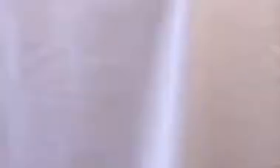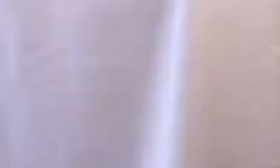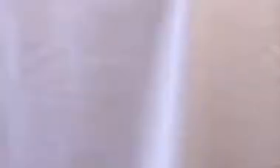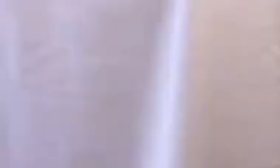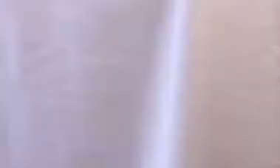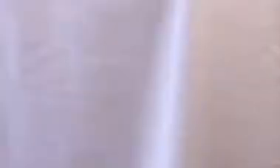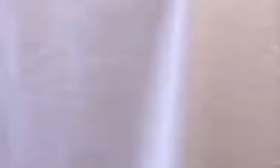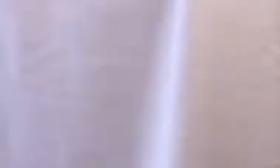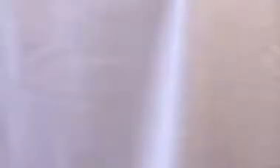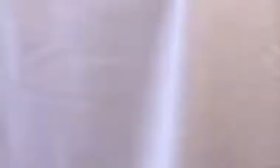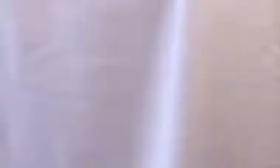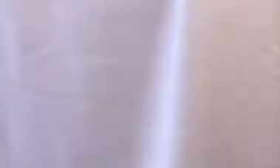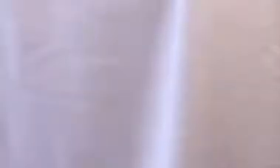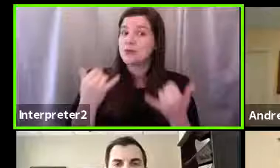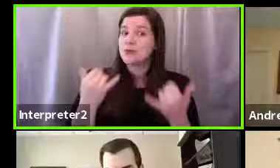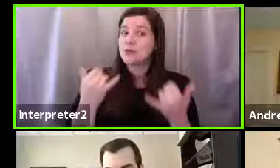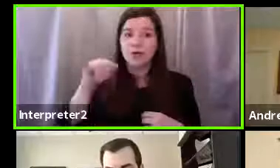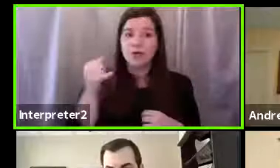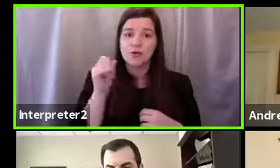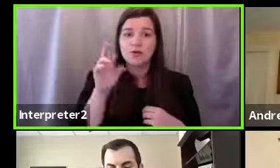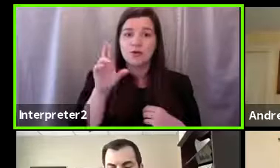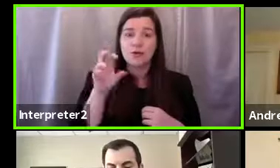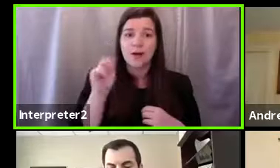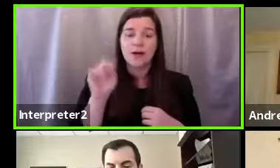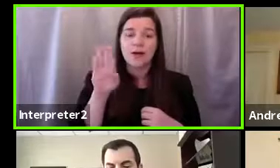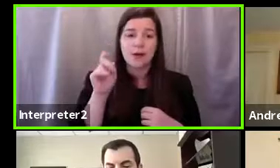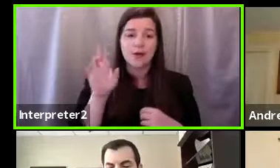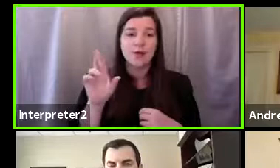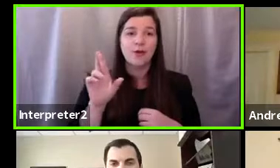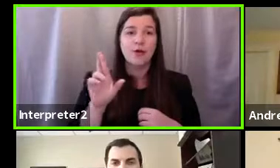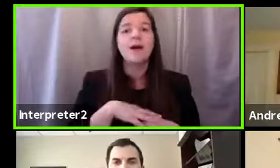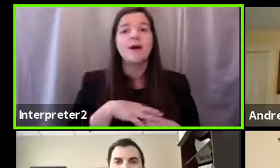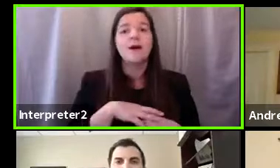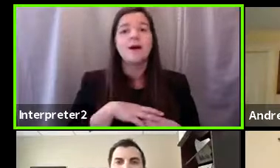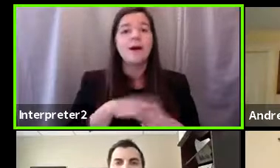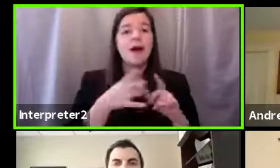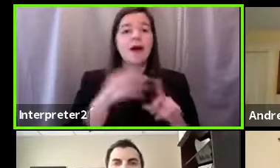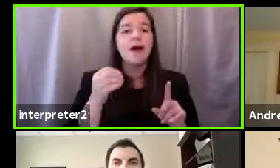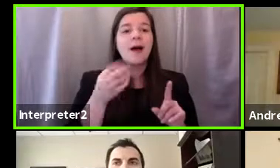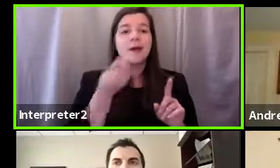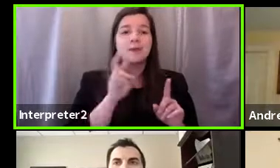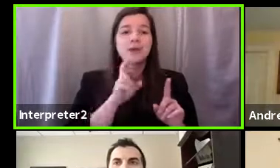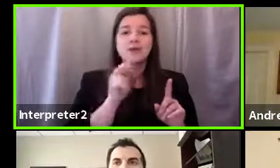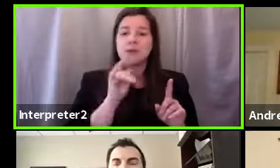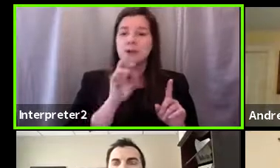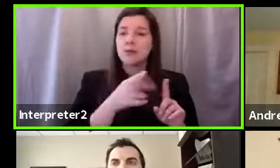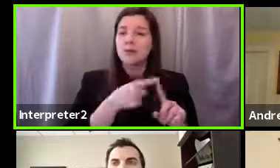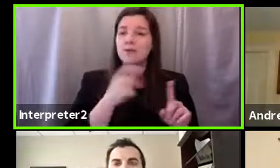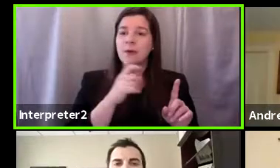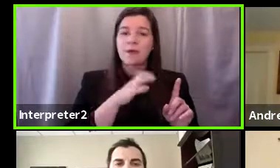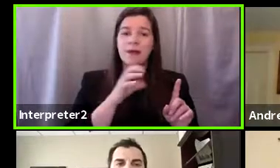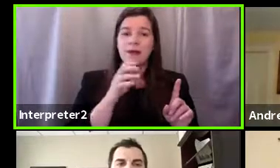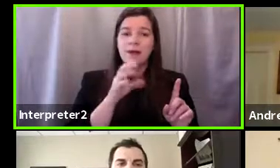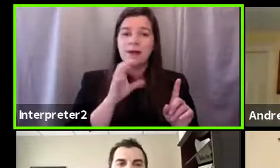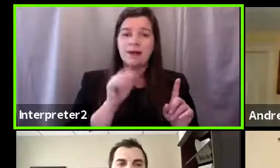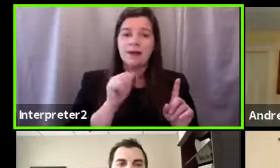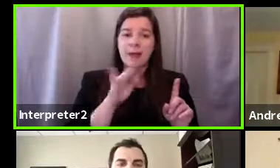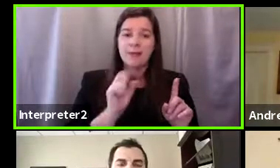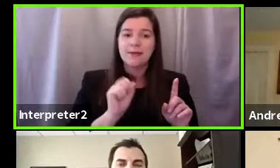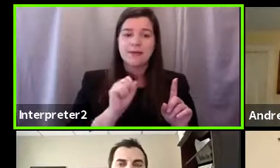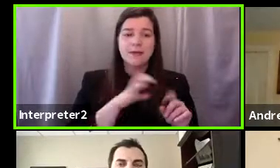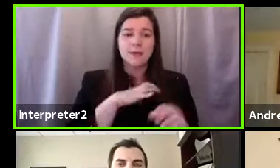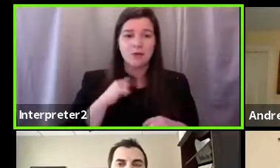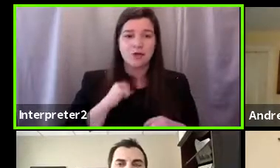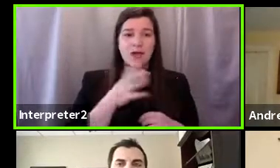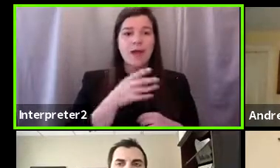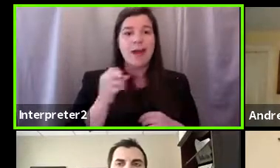Jordan Butler, our Chief Financial Officer, Mr. Tolbert of the Cannabis Commission, Ms. Smith of the Board of Psychologists, and then we have a long